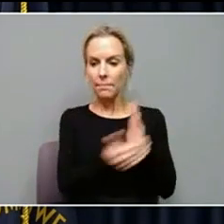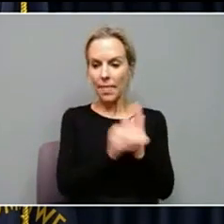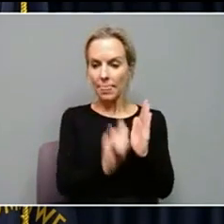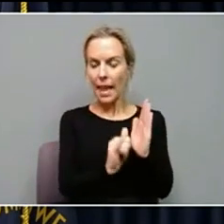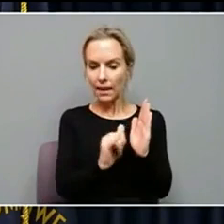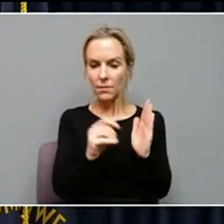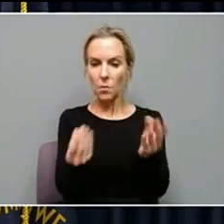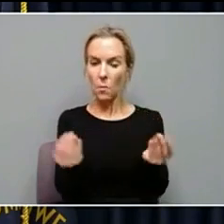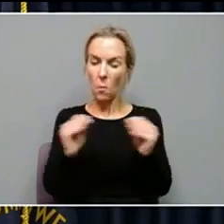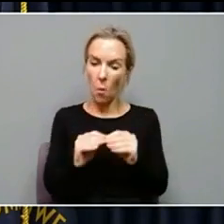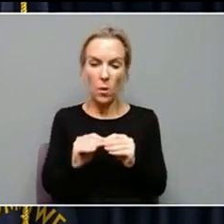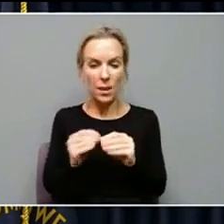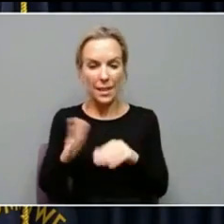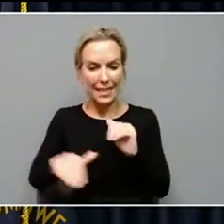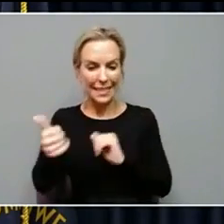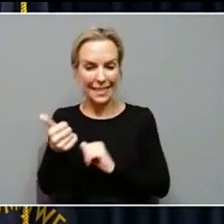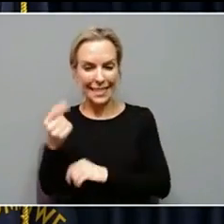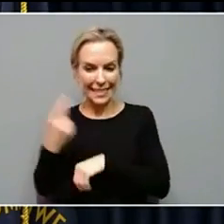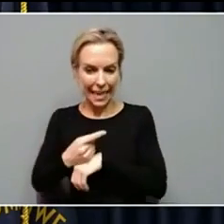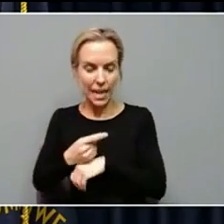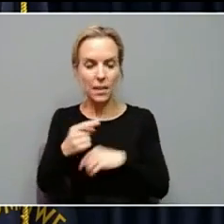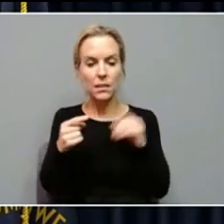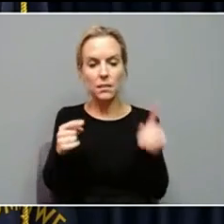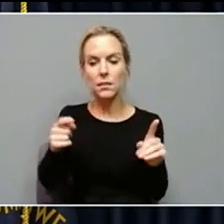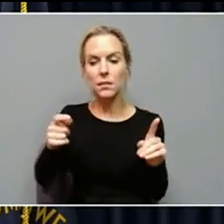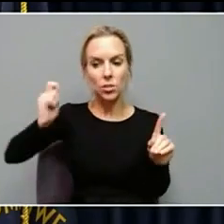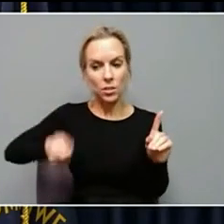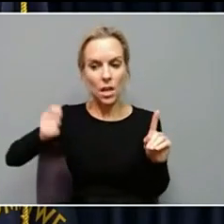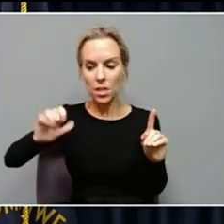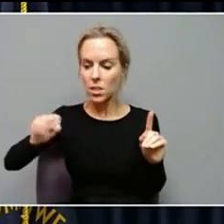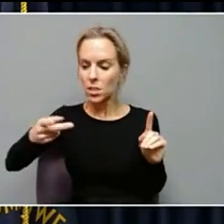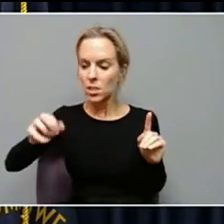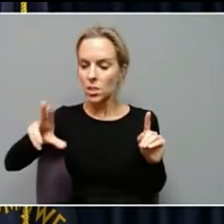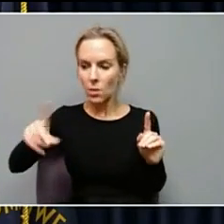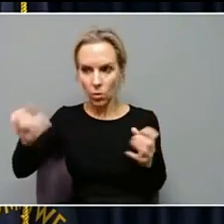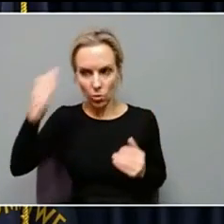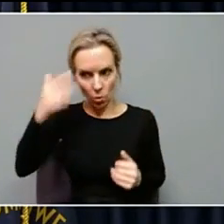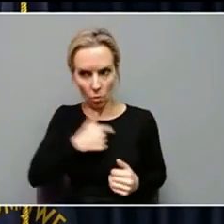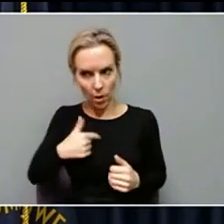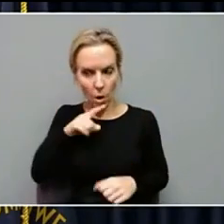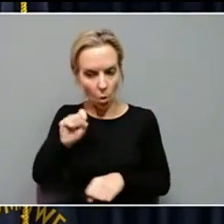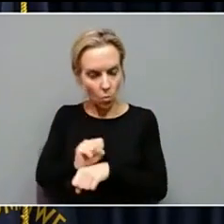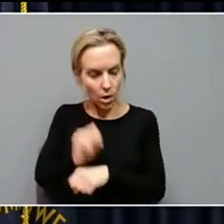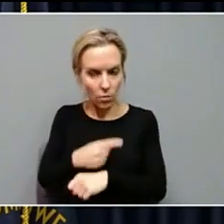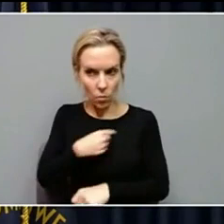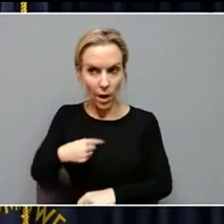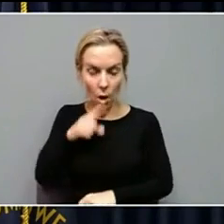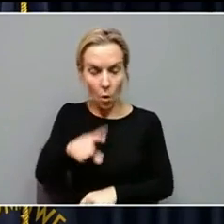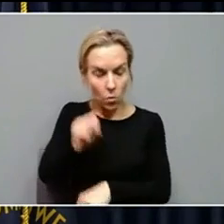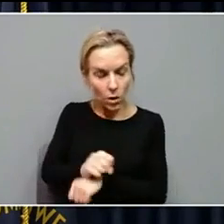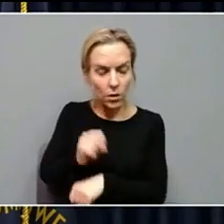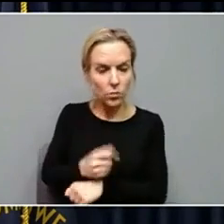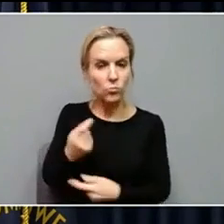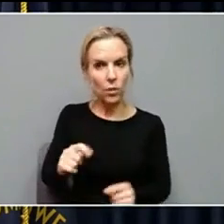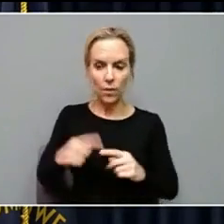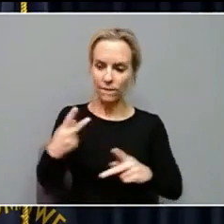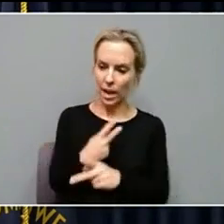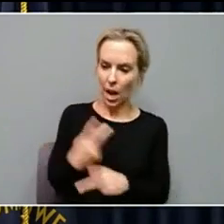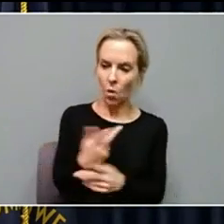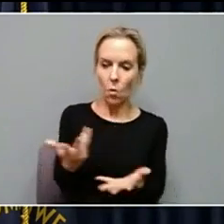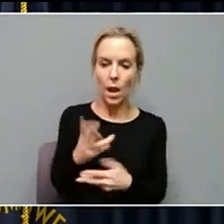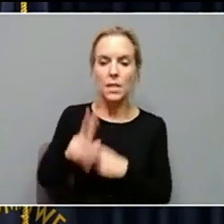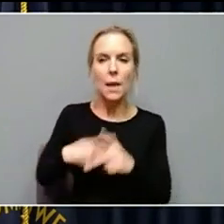think Judge Shepard wants to know that we are working, and we are working. We're trying to figure out what type of